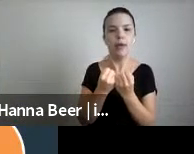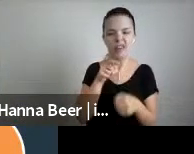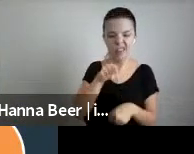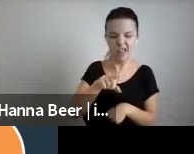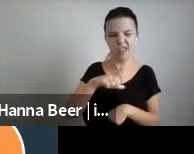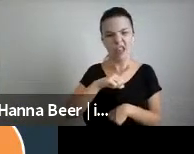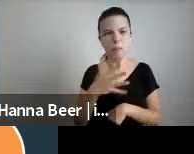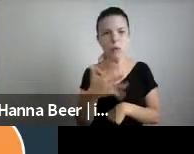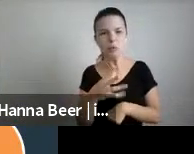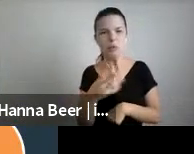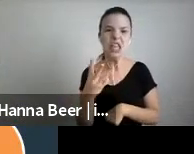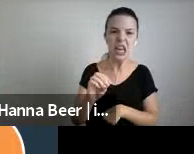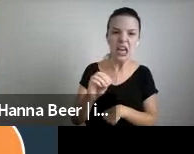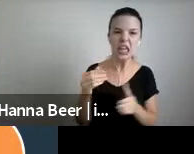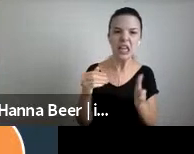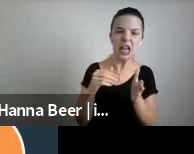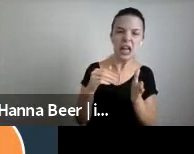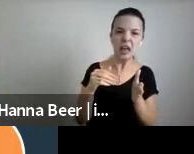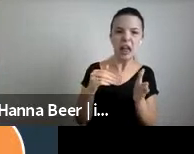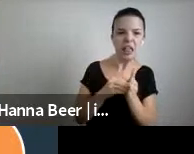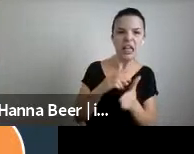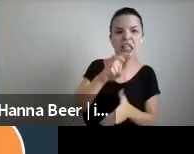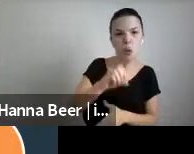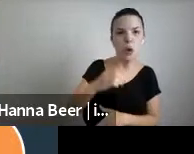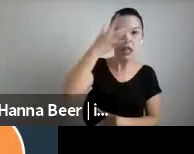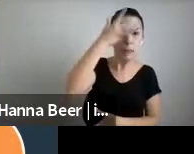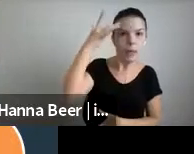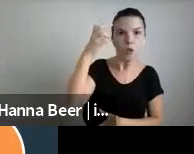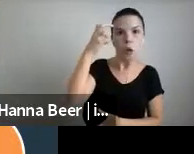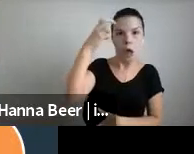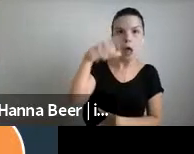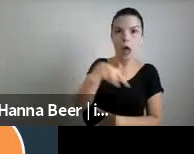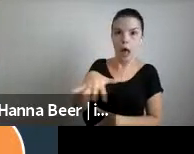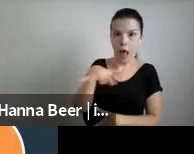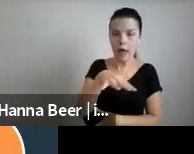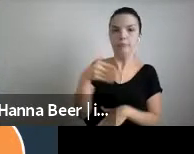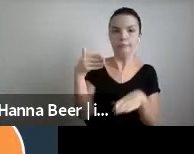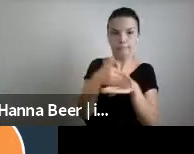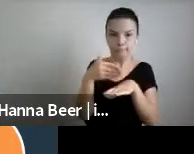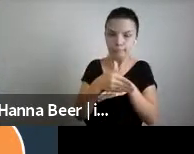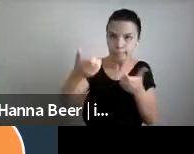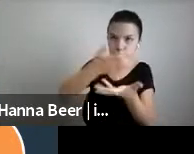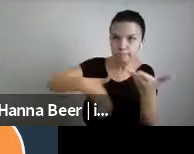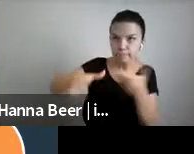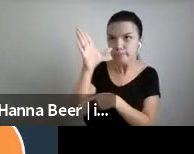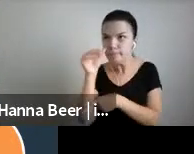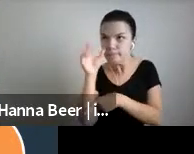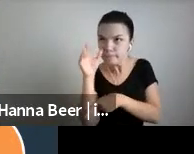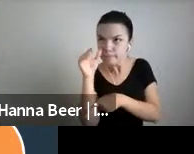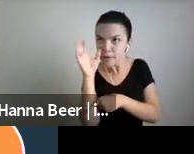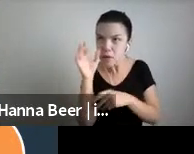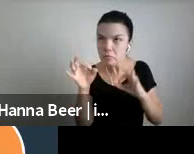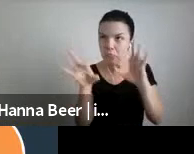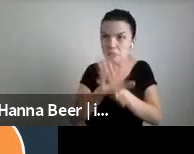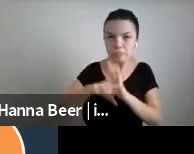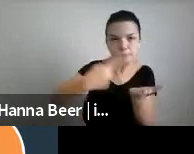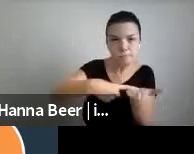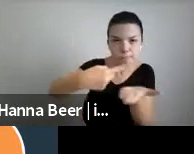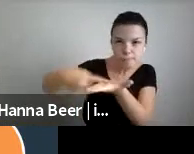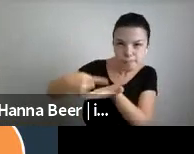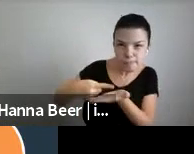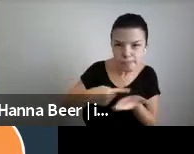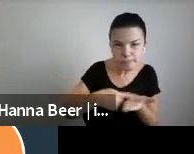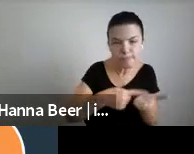50 experts, and they then agree which ones they will